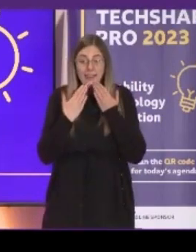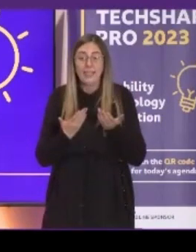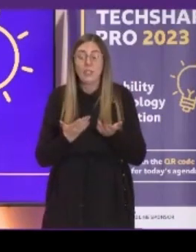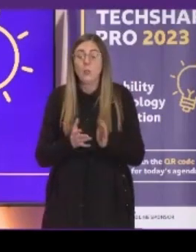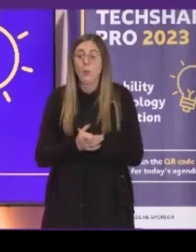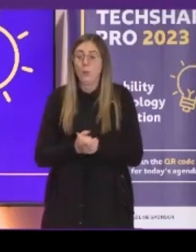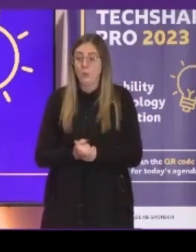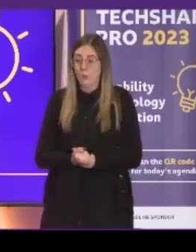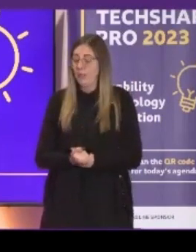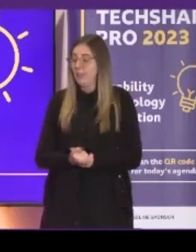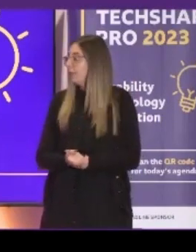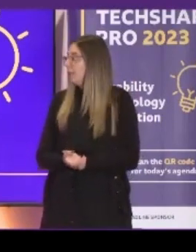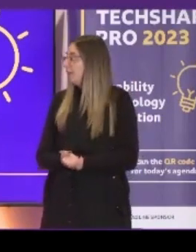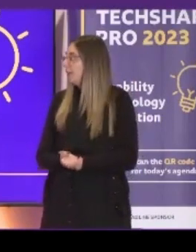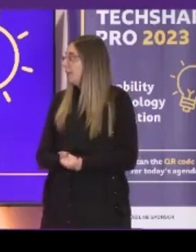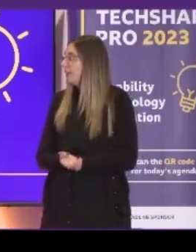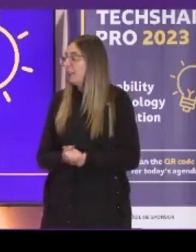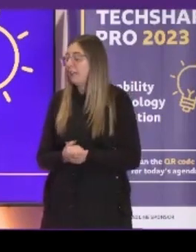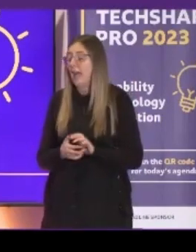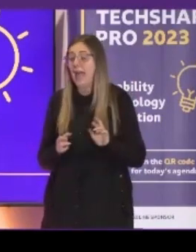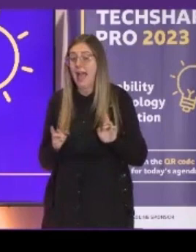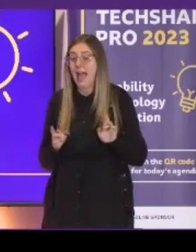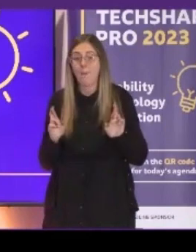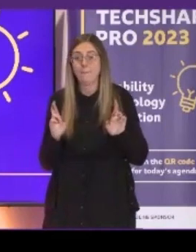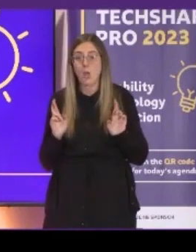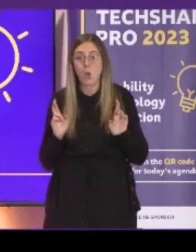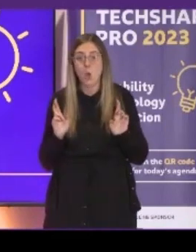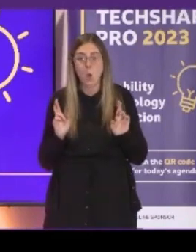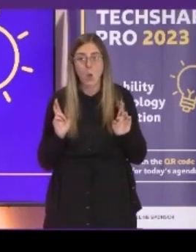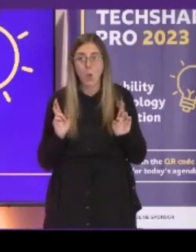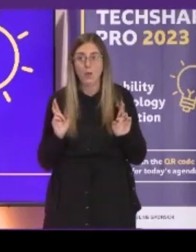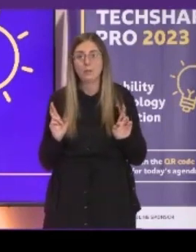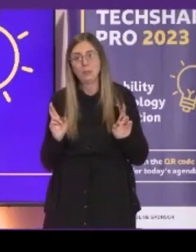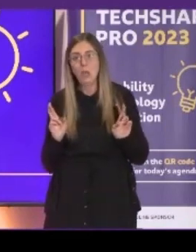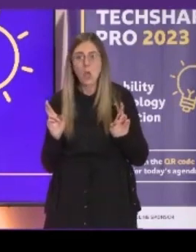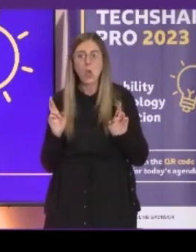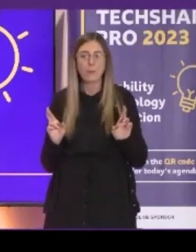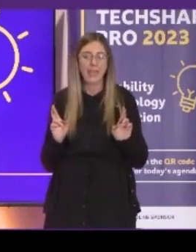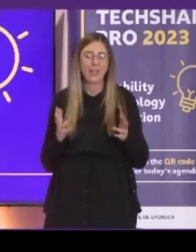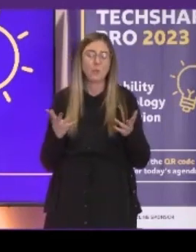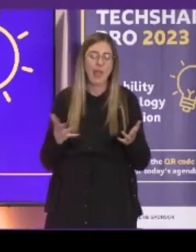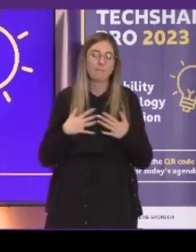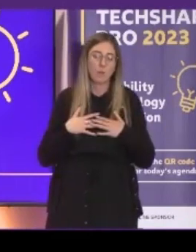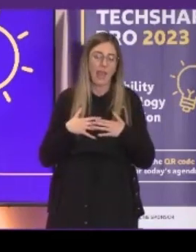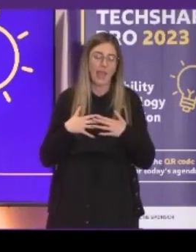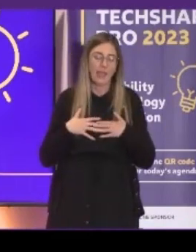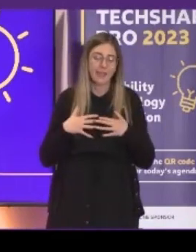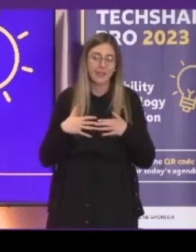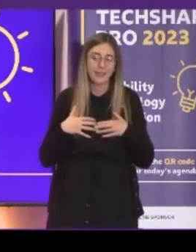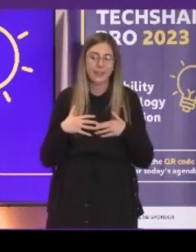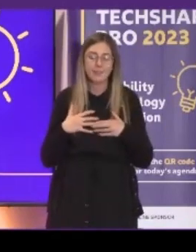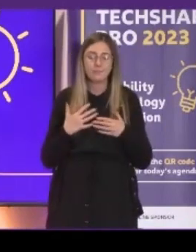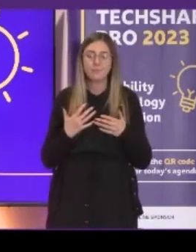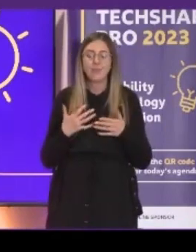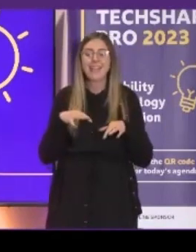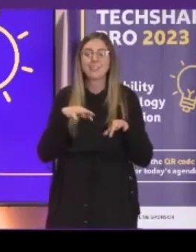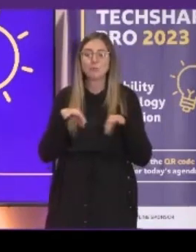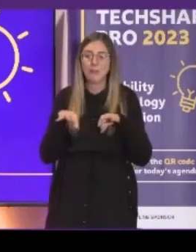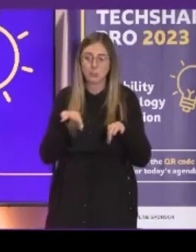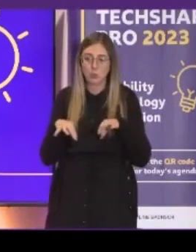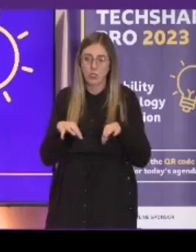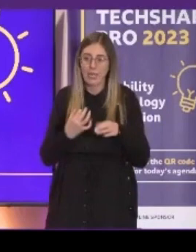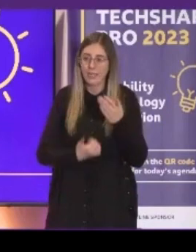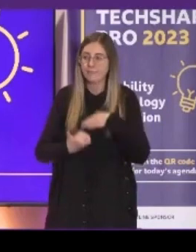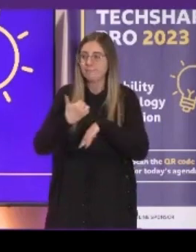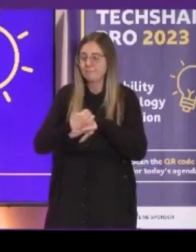hear. So, what I'm hoping, key takeaways for me is about setting a strategy. Right? You've got to